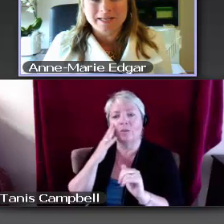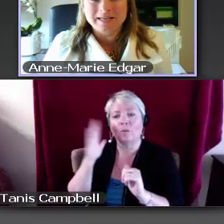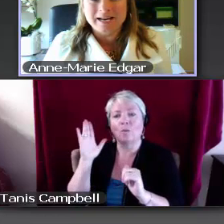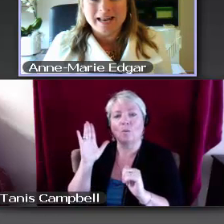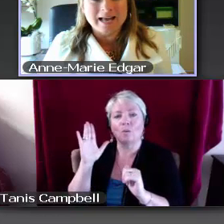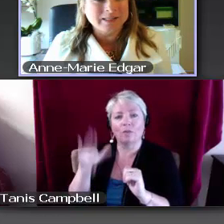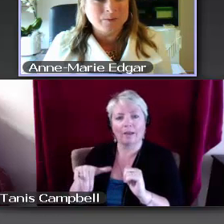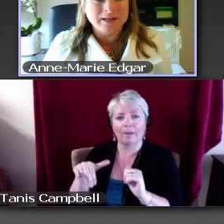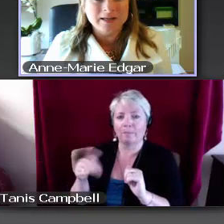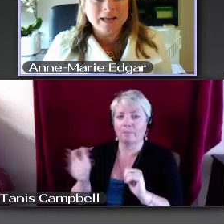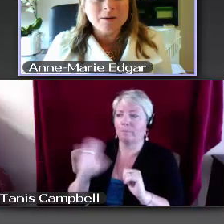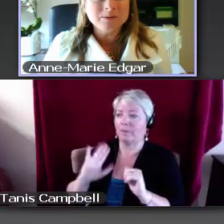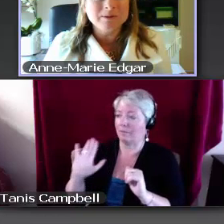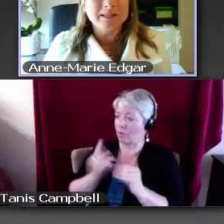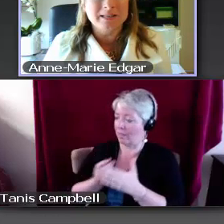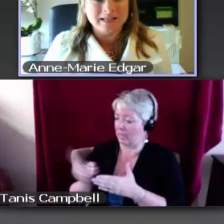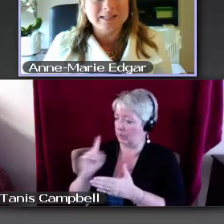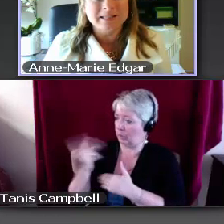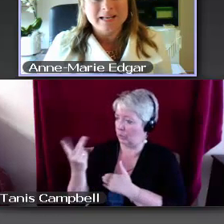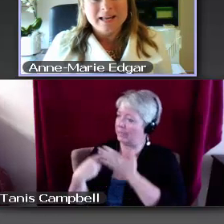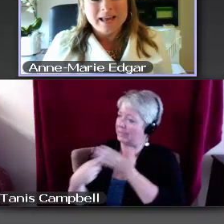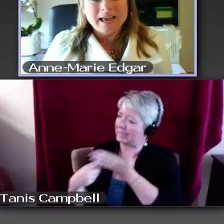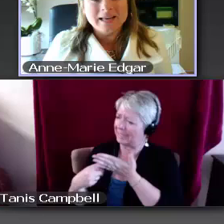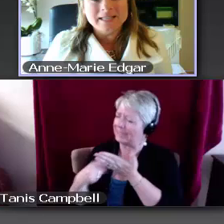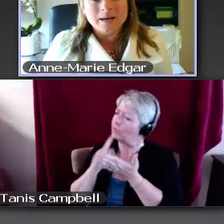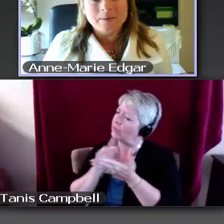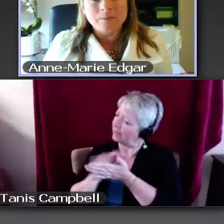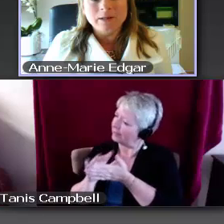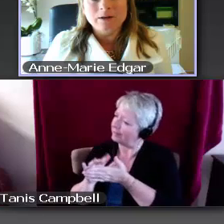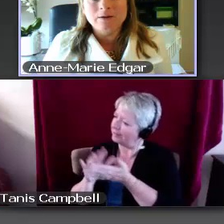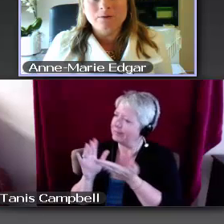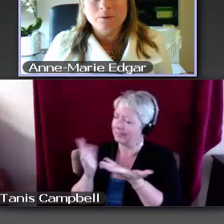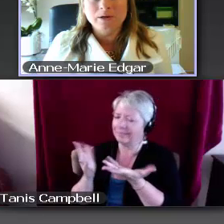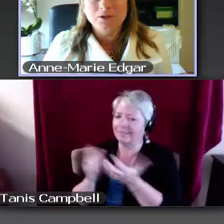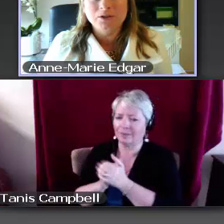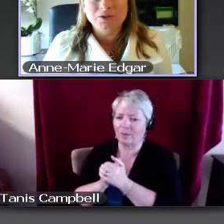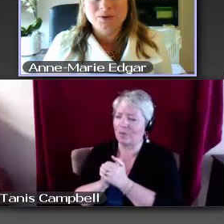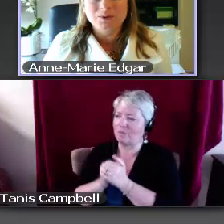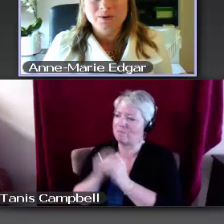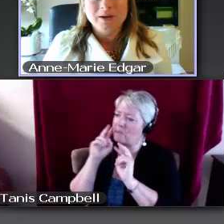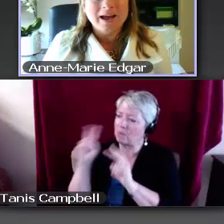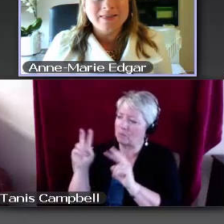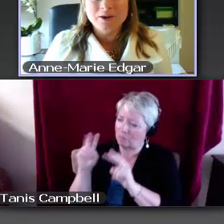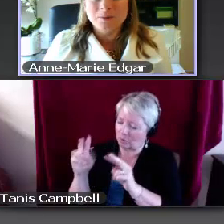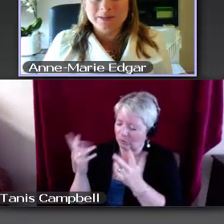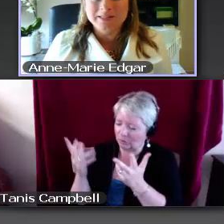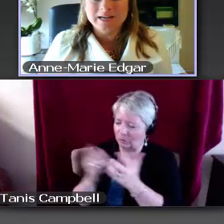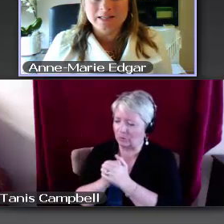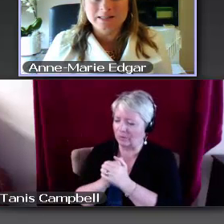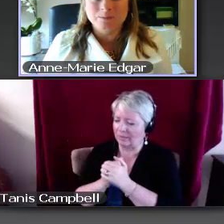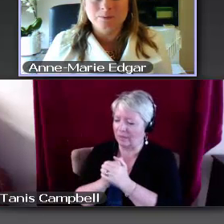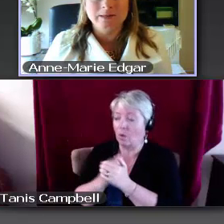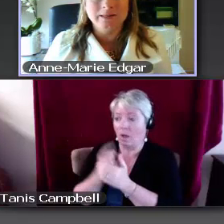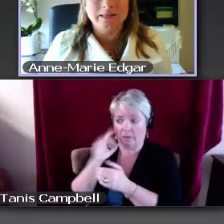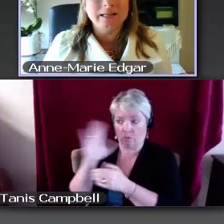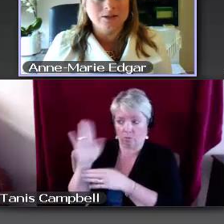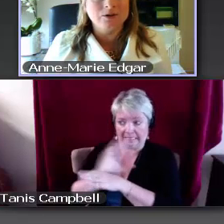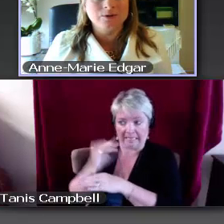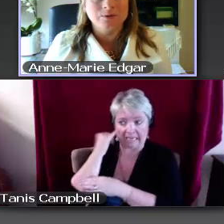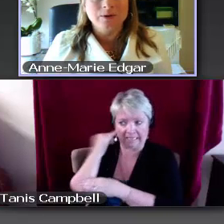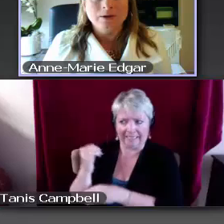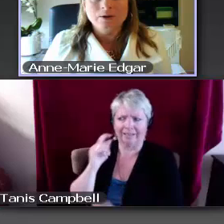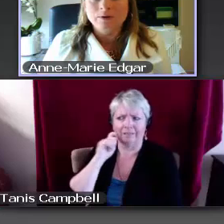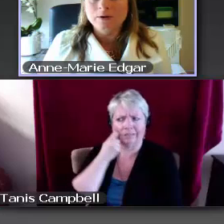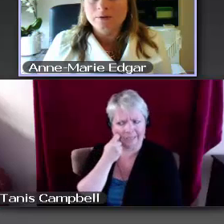to speak last week, and that was really nice. And I'm really looking forward to, I think your business idea is really